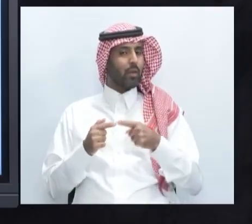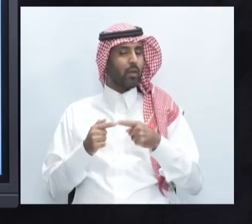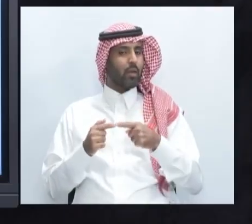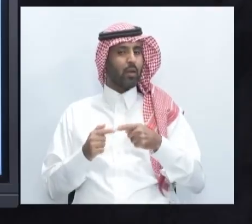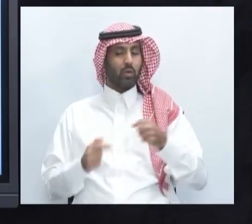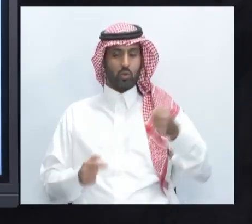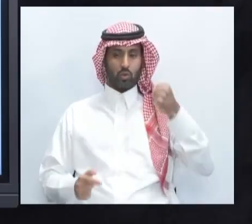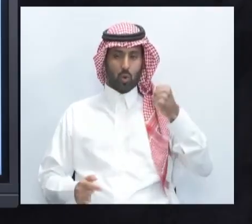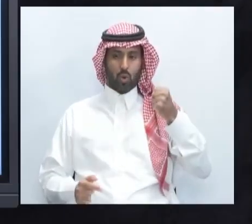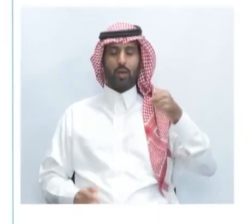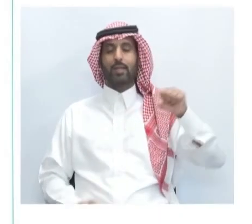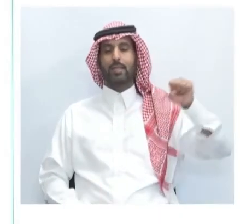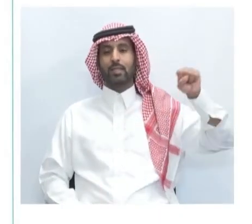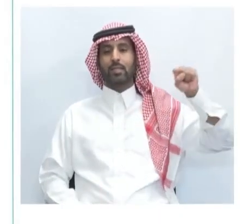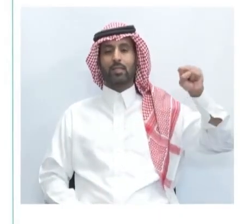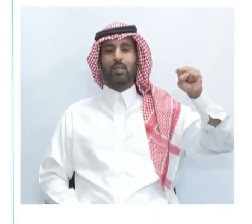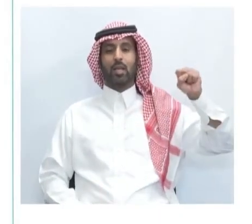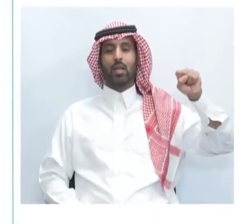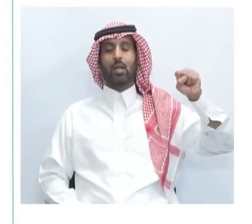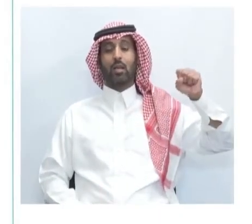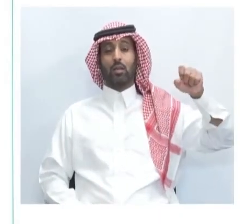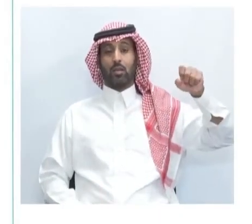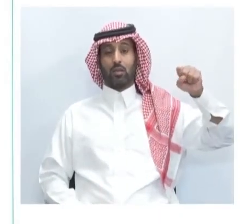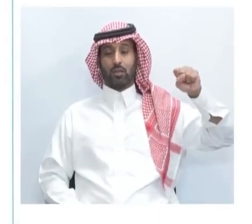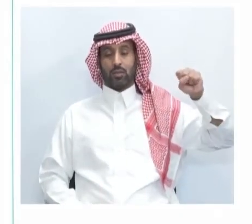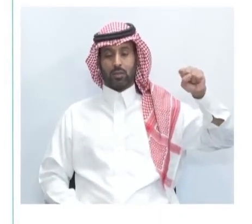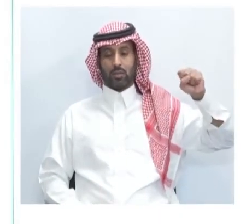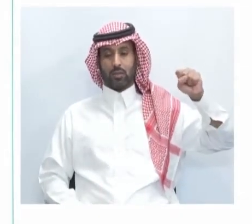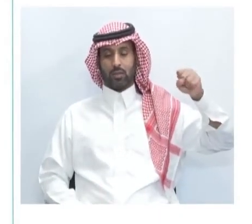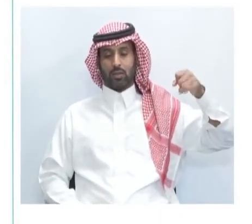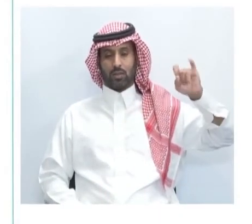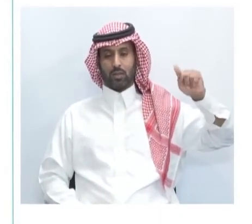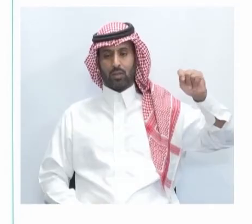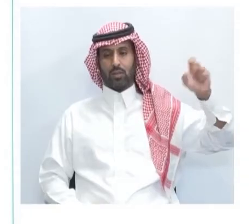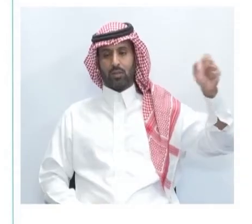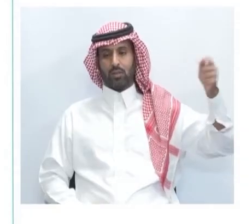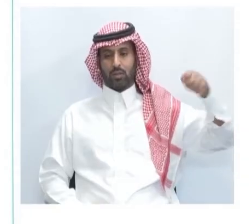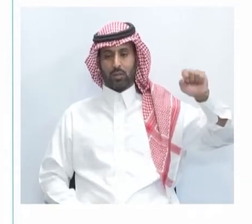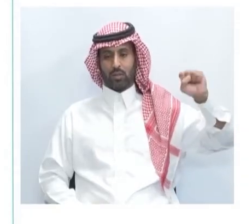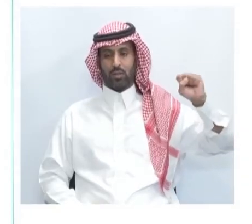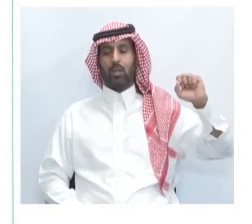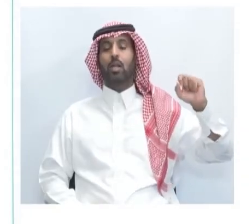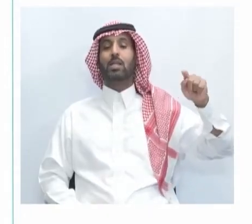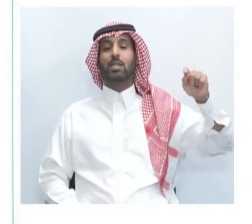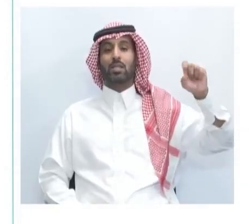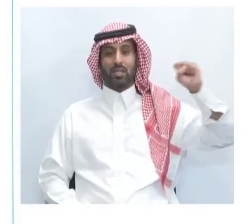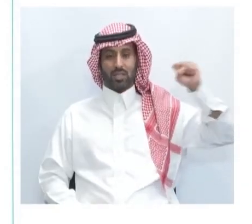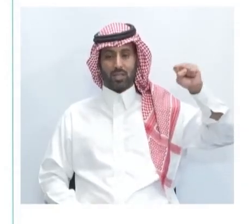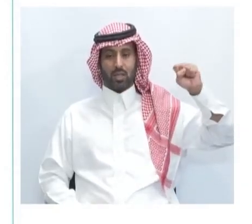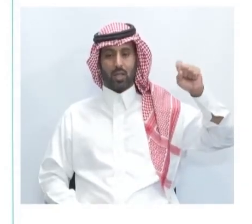what? Excellent, it's strong. So, let's trace. It's